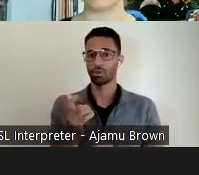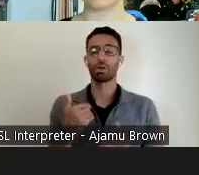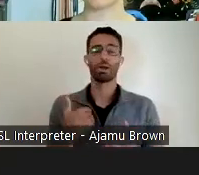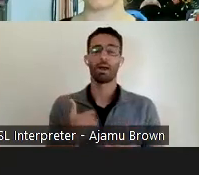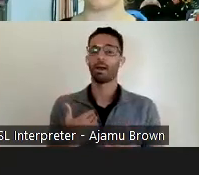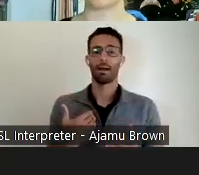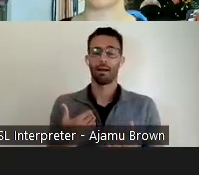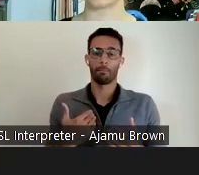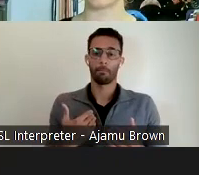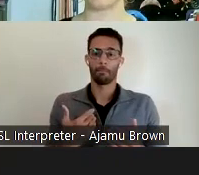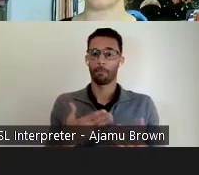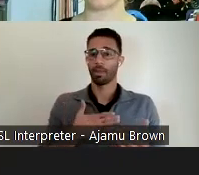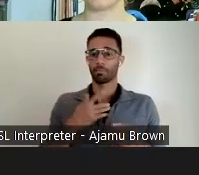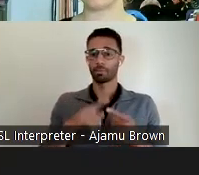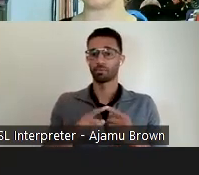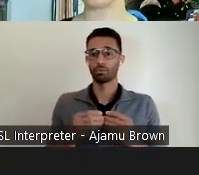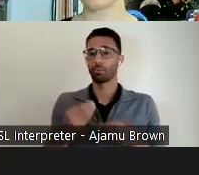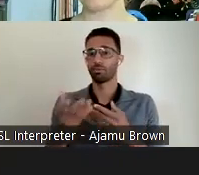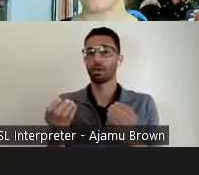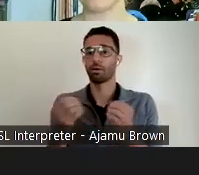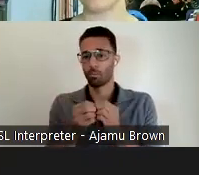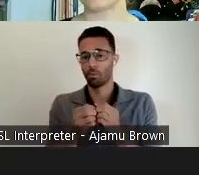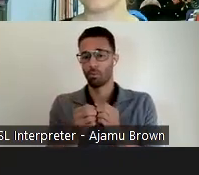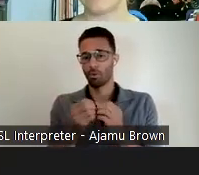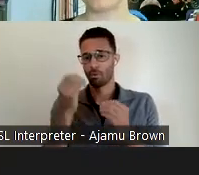give any extra information that we don't get into.